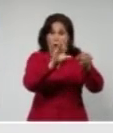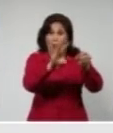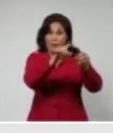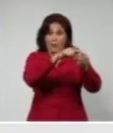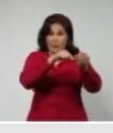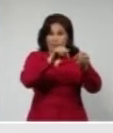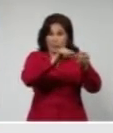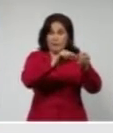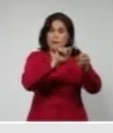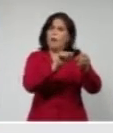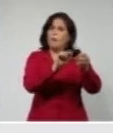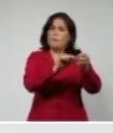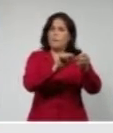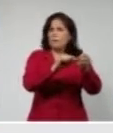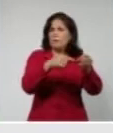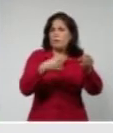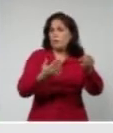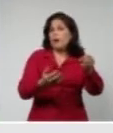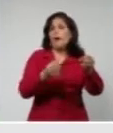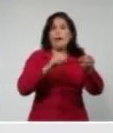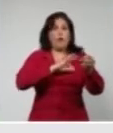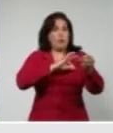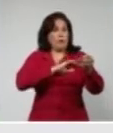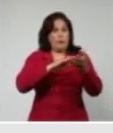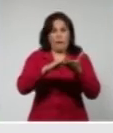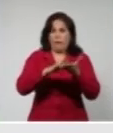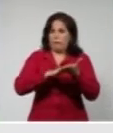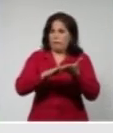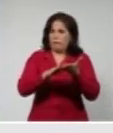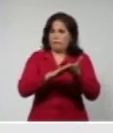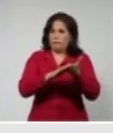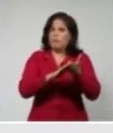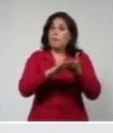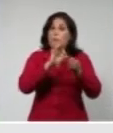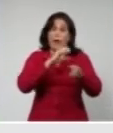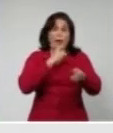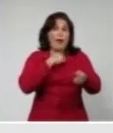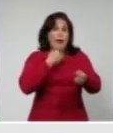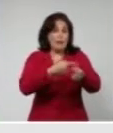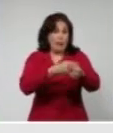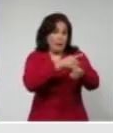49.7% of all diagnosed cases. 11, or